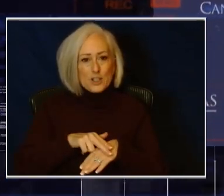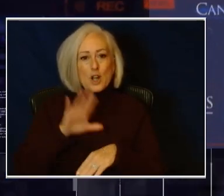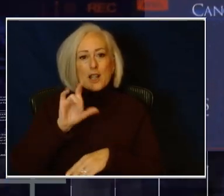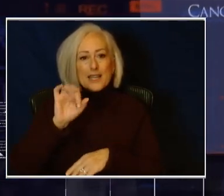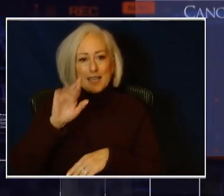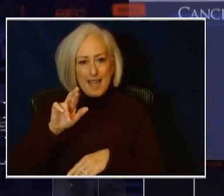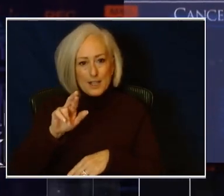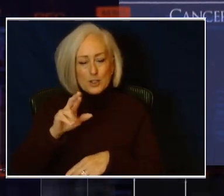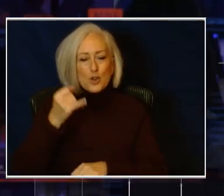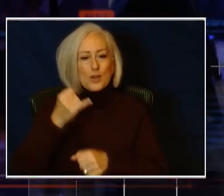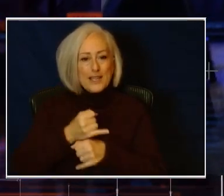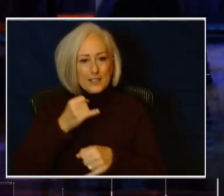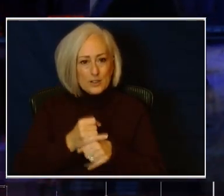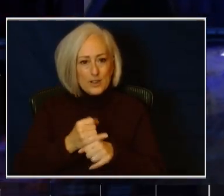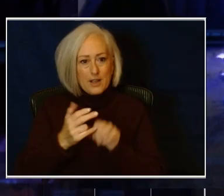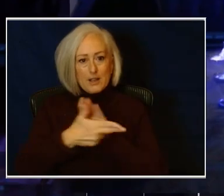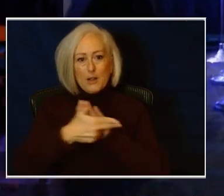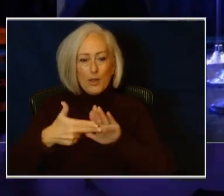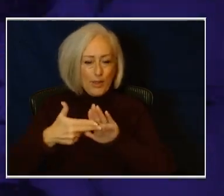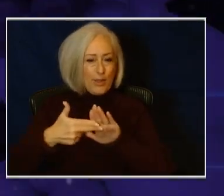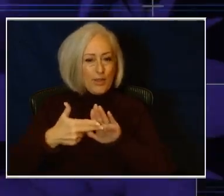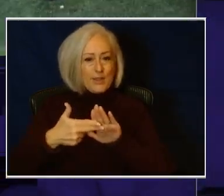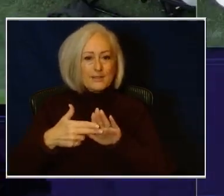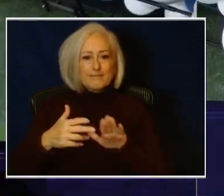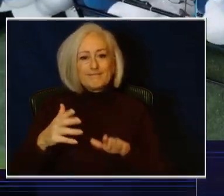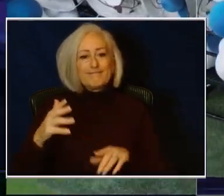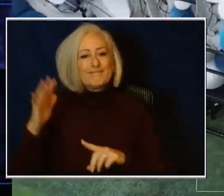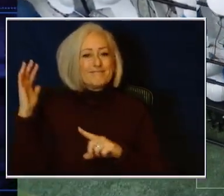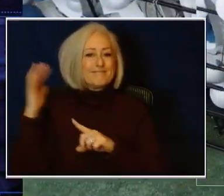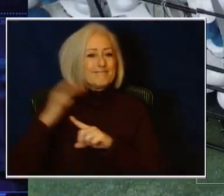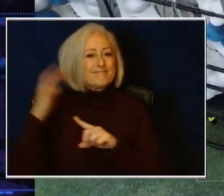comprehensive designation. Congratulations.